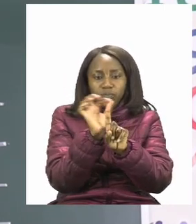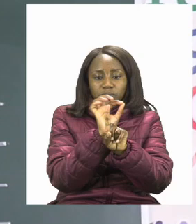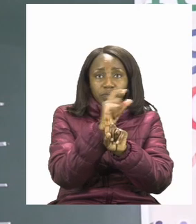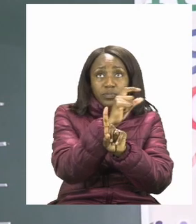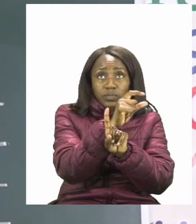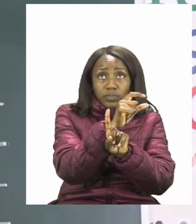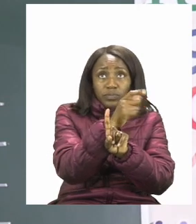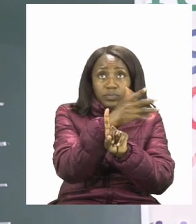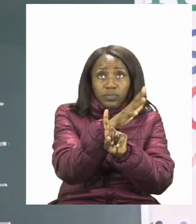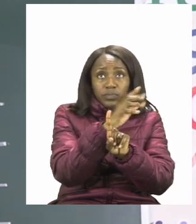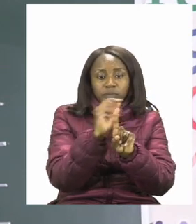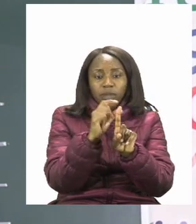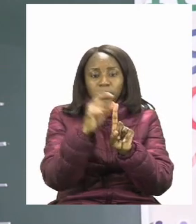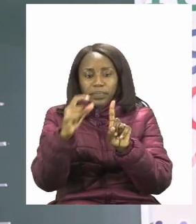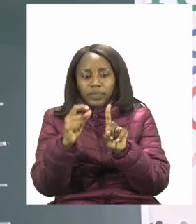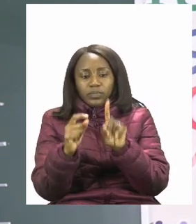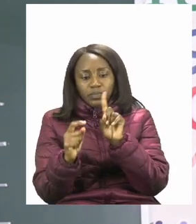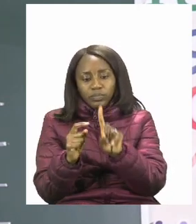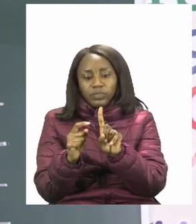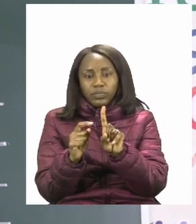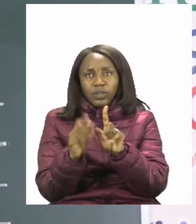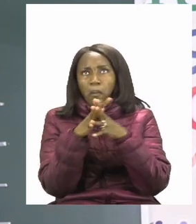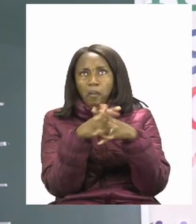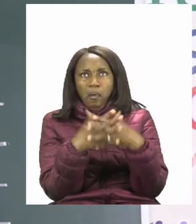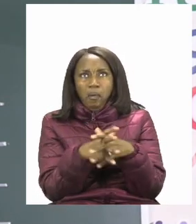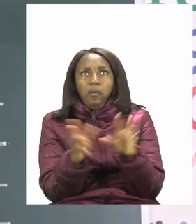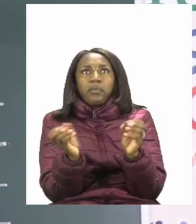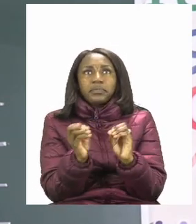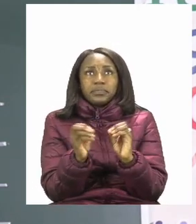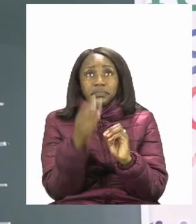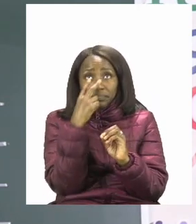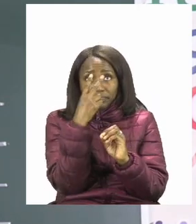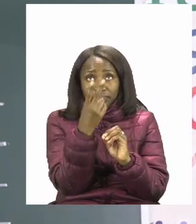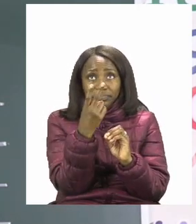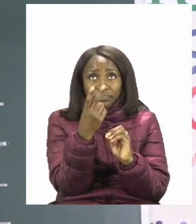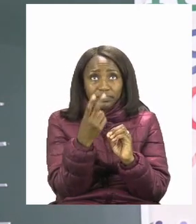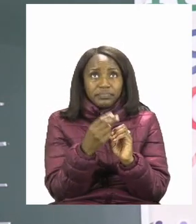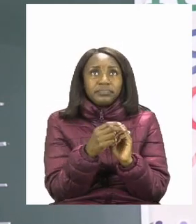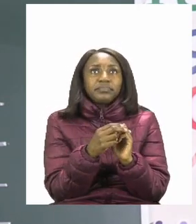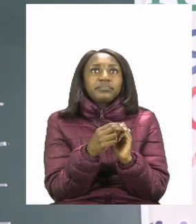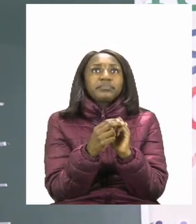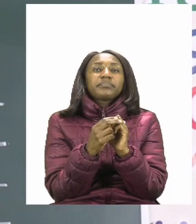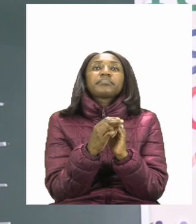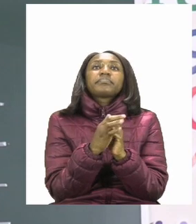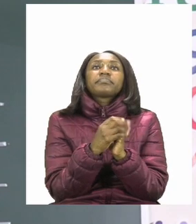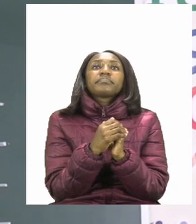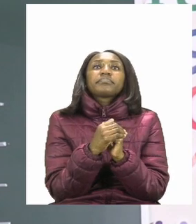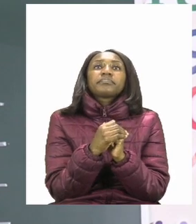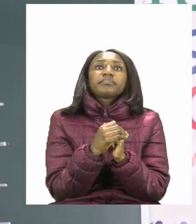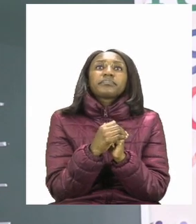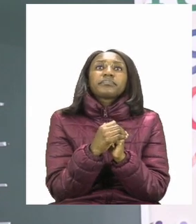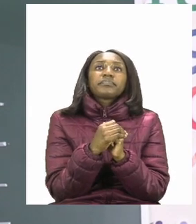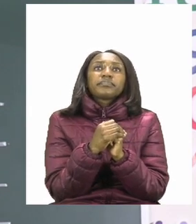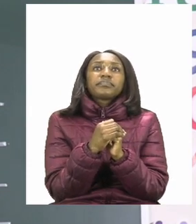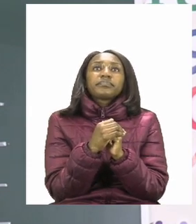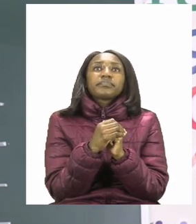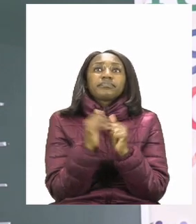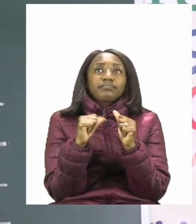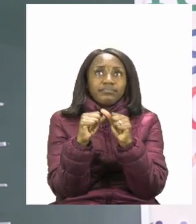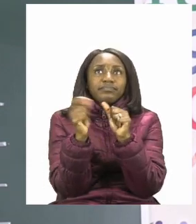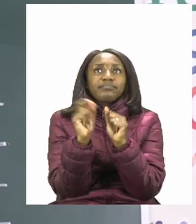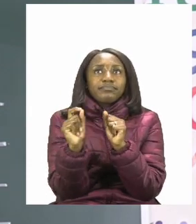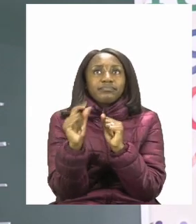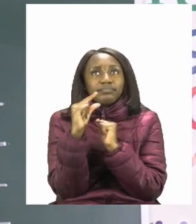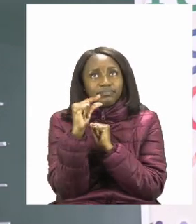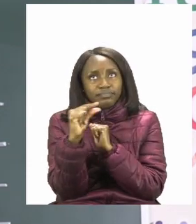organize our writing. So you can put your finger right next to the word and then you write the next